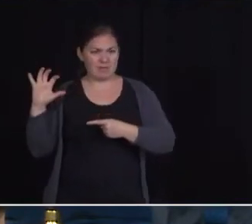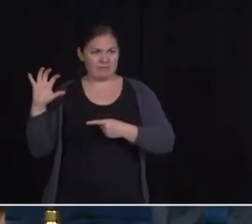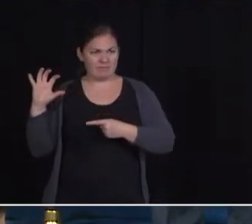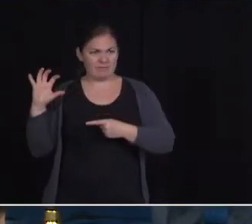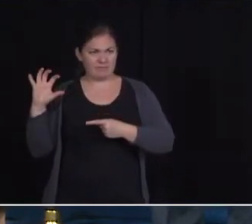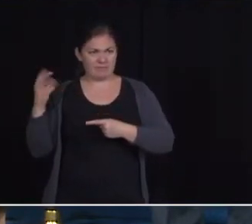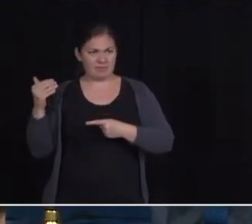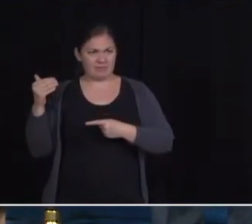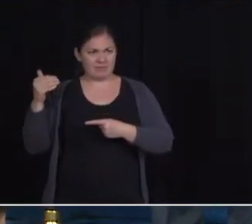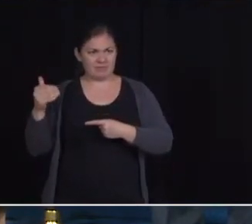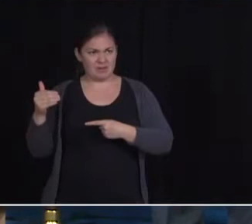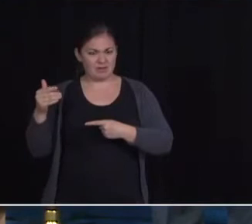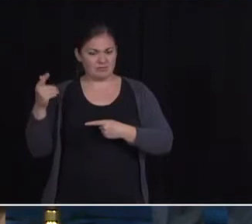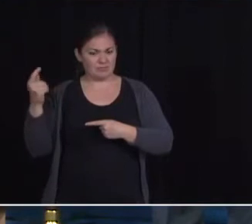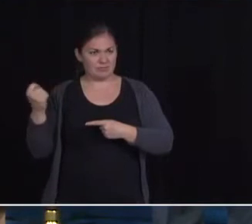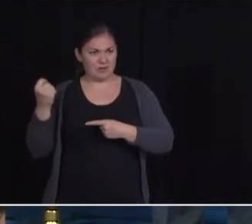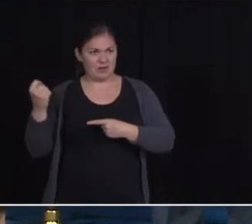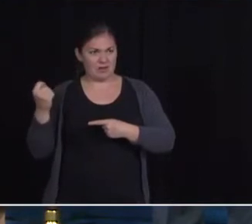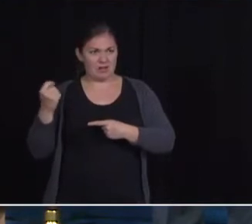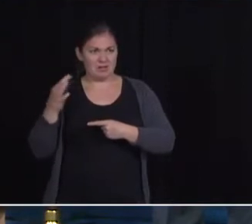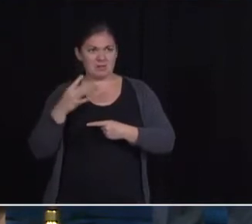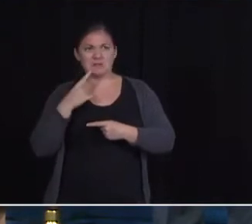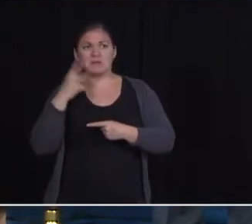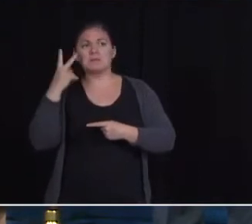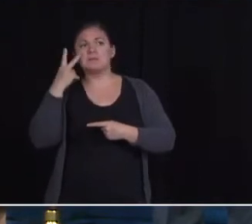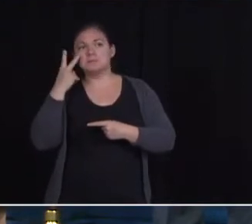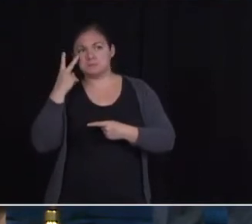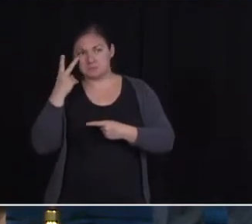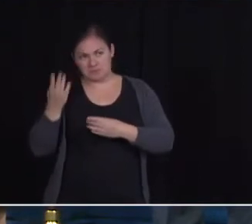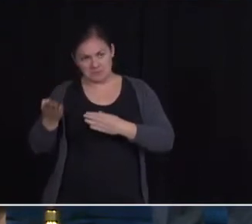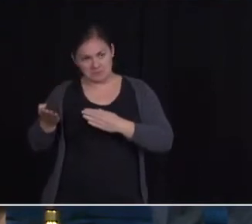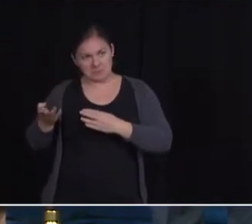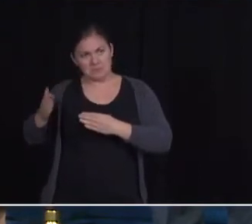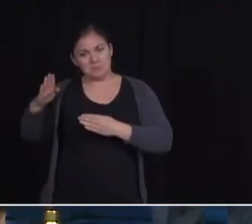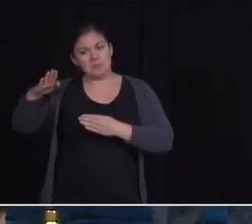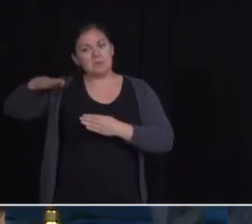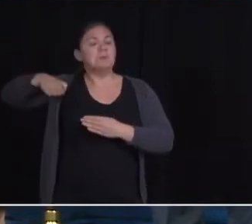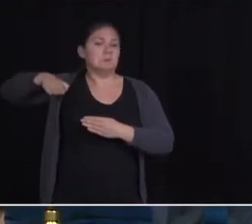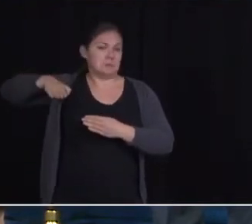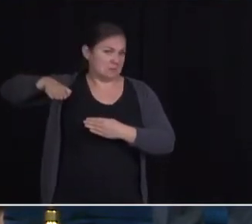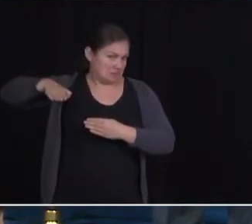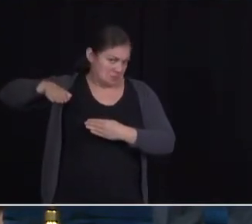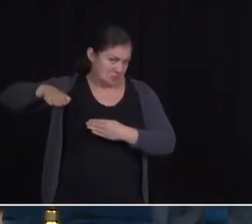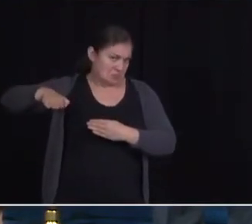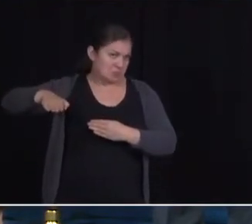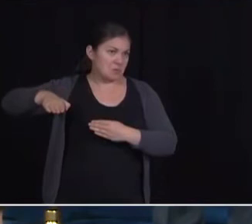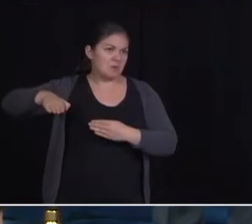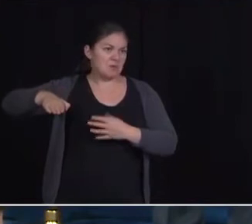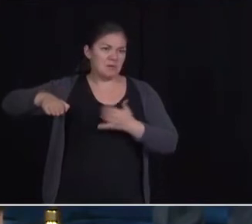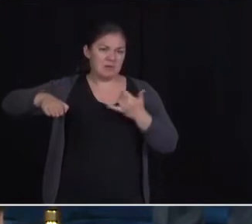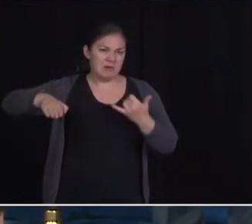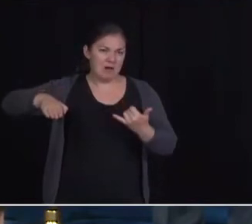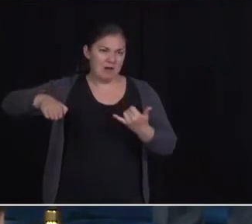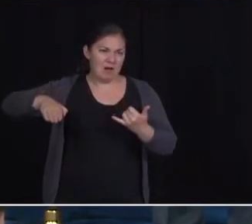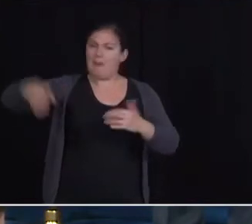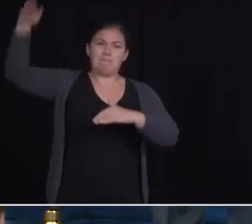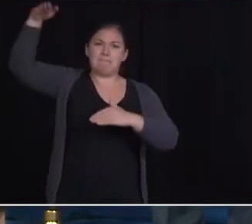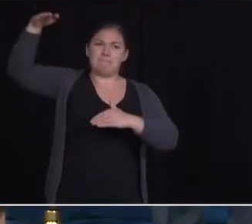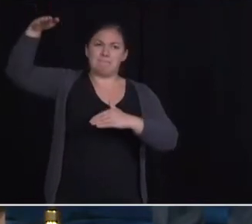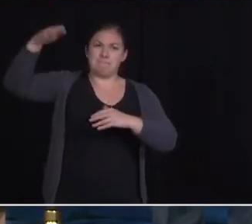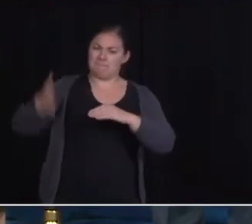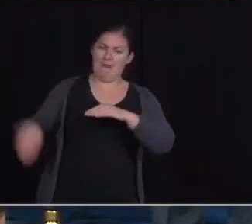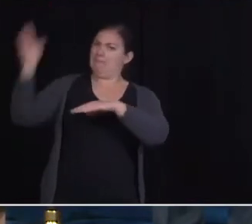said that we're starting to see a flattening of the curve, and now, this massive increase. Did your own data